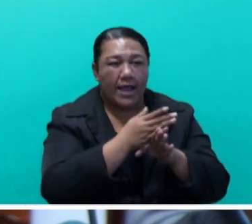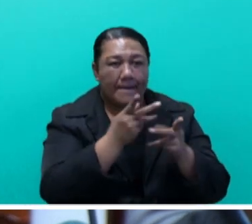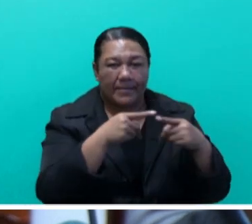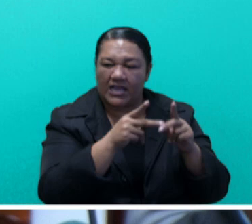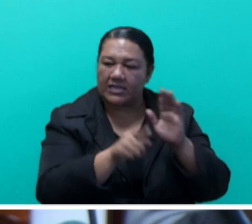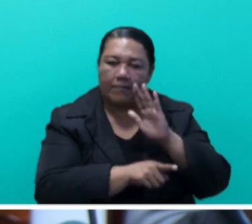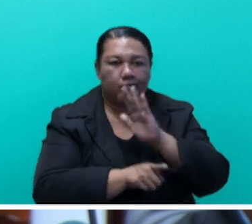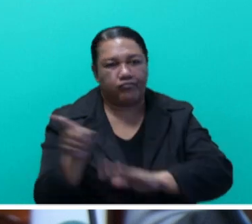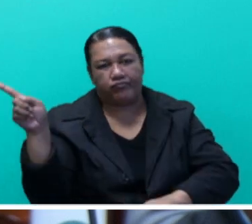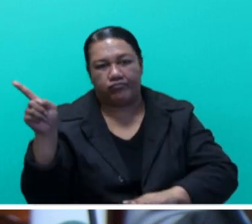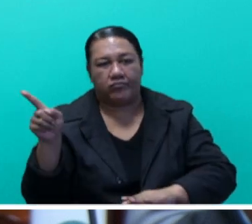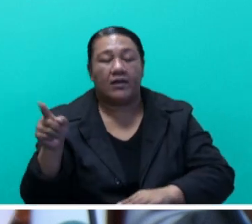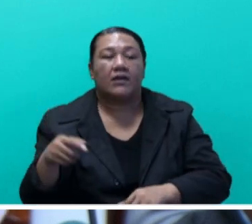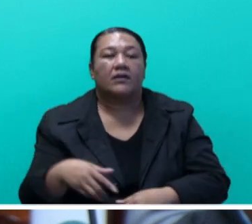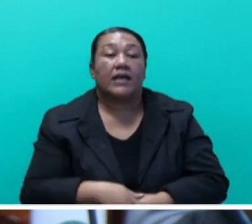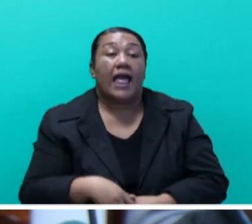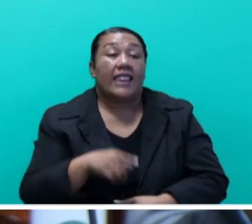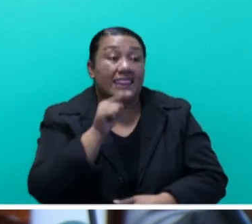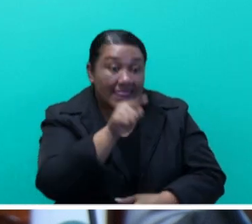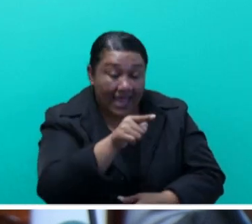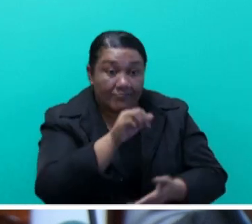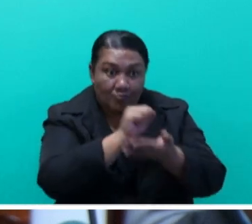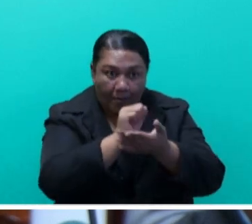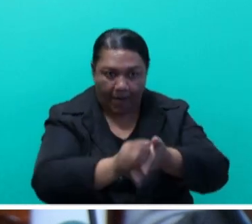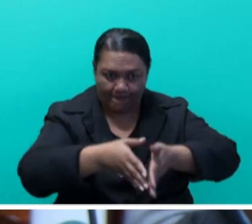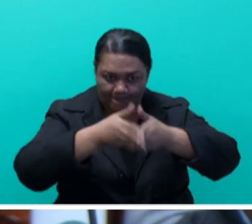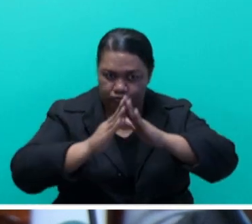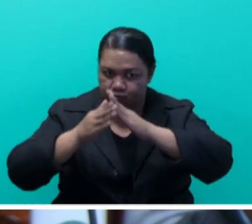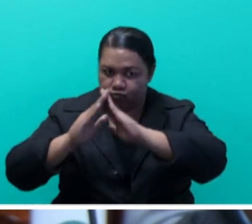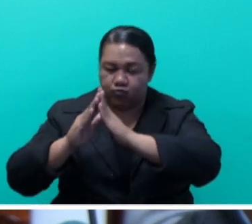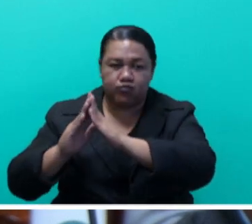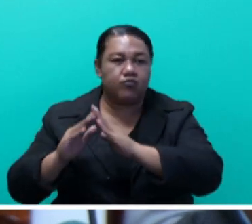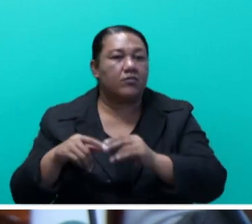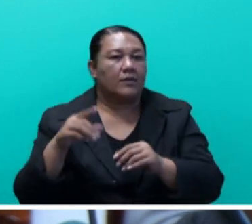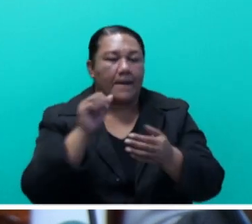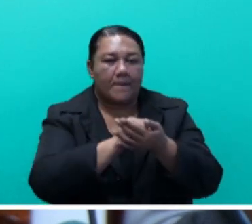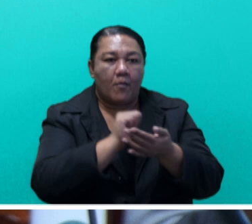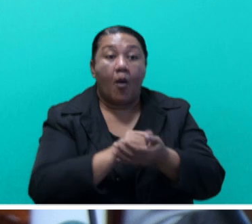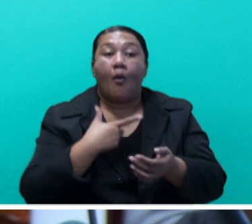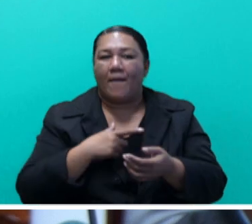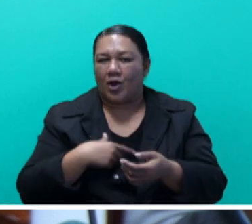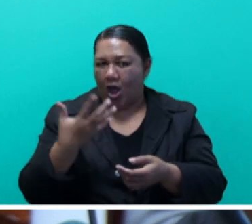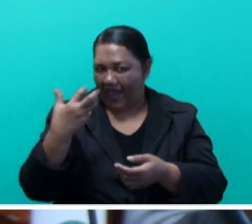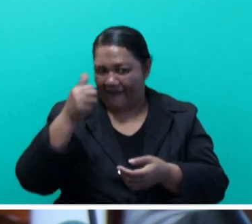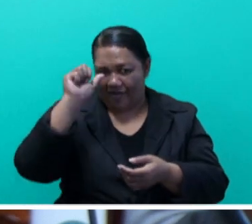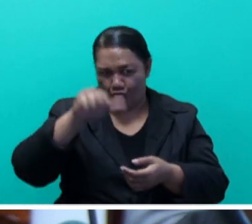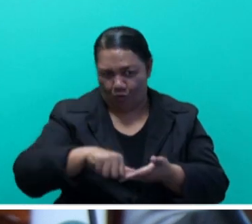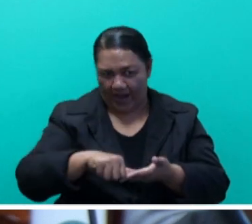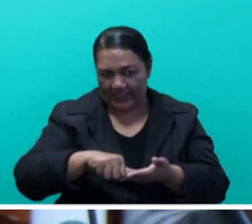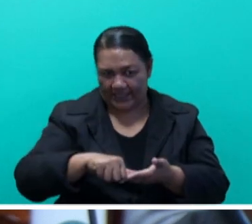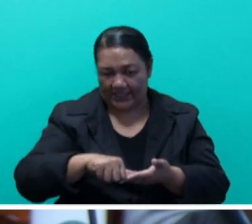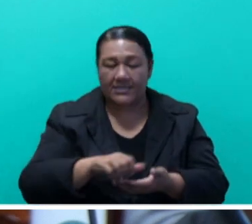prevent them from getting into anything illegal because they have their rights. And